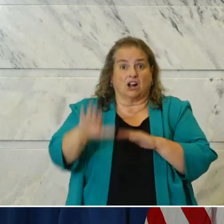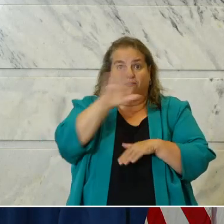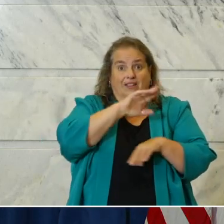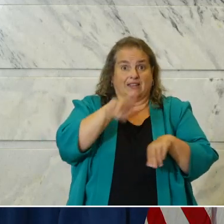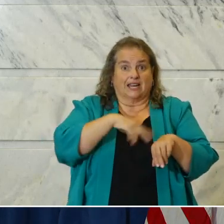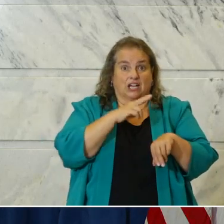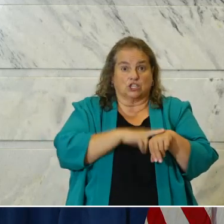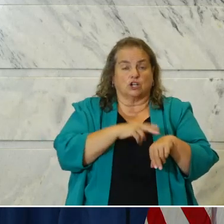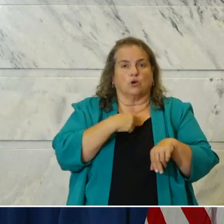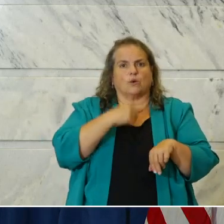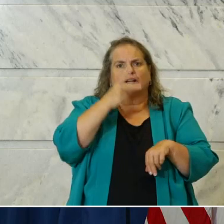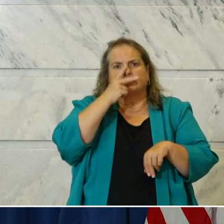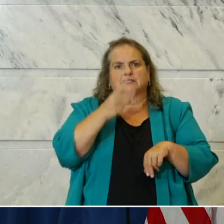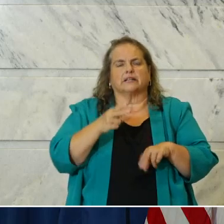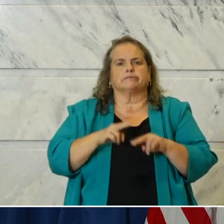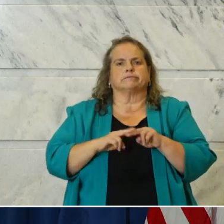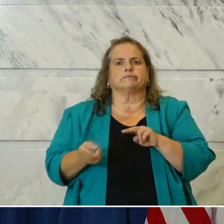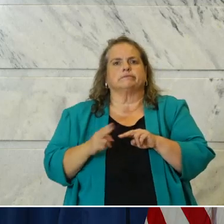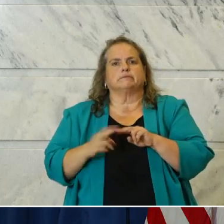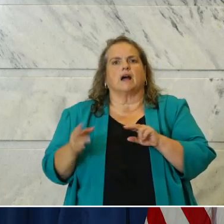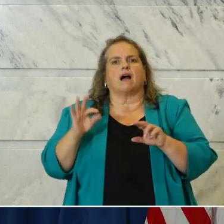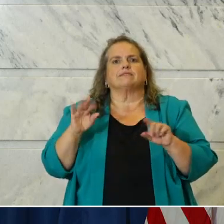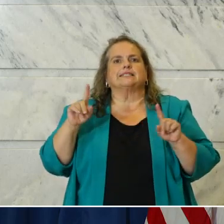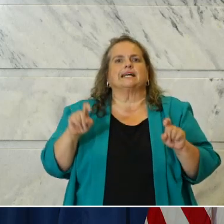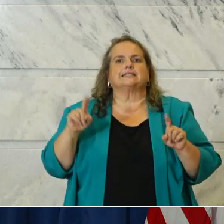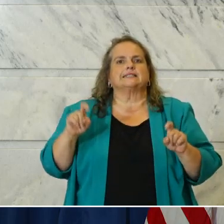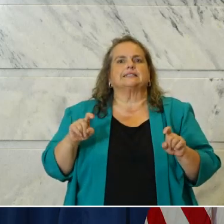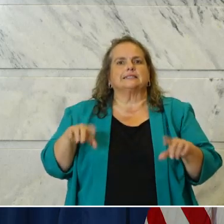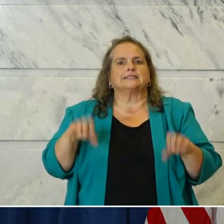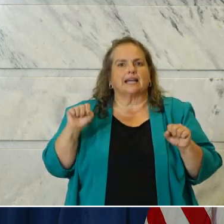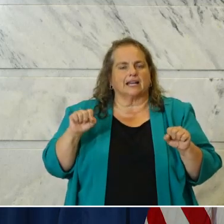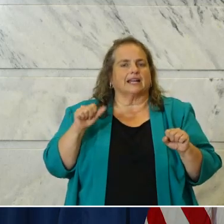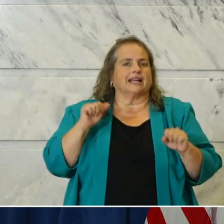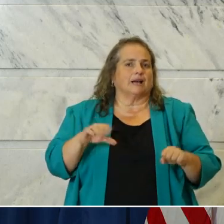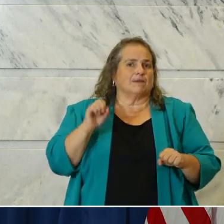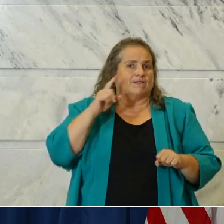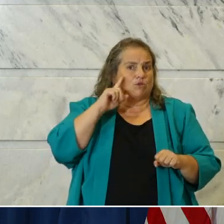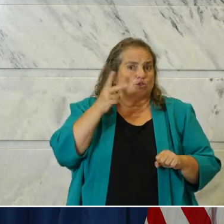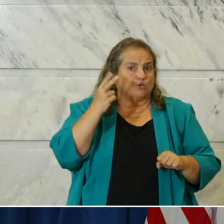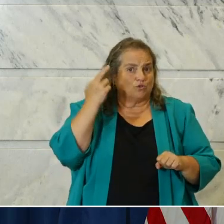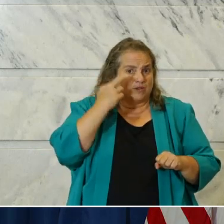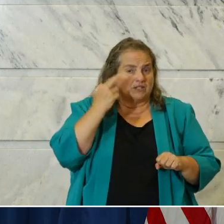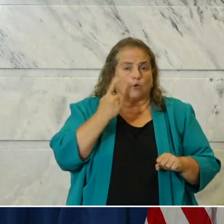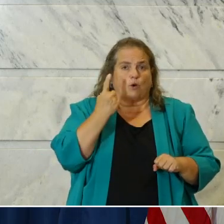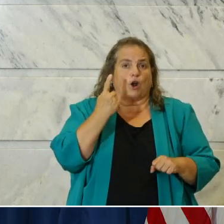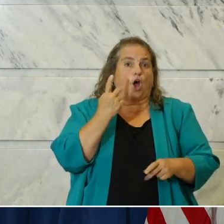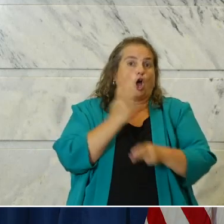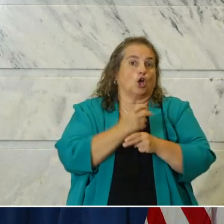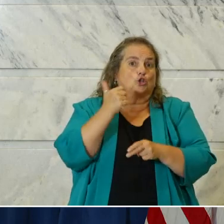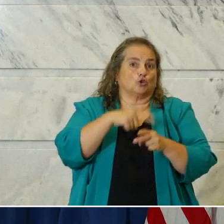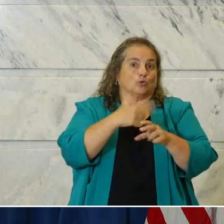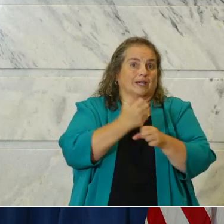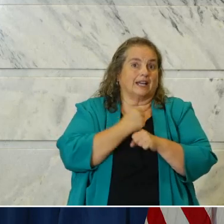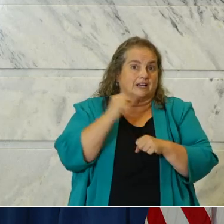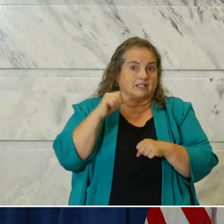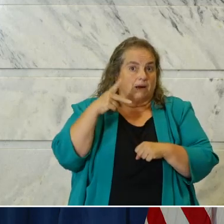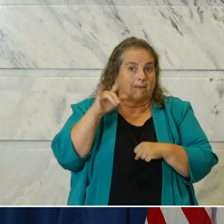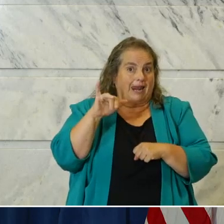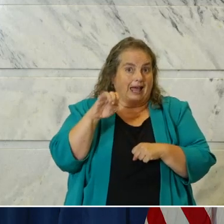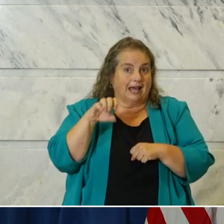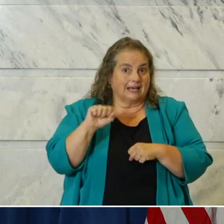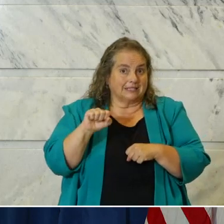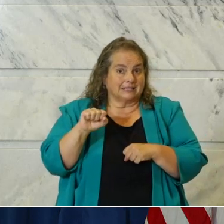are seeing a reduction in testing. It could be for two reasons. One, it's harder to get supplies to certain